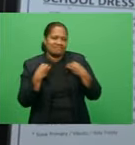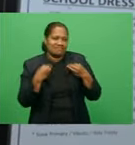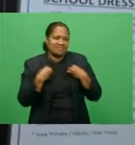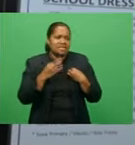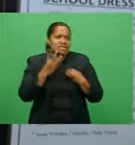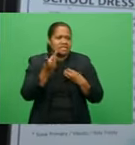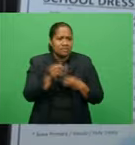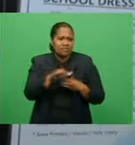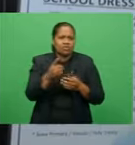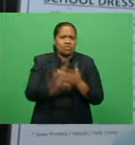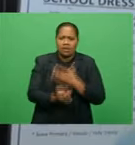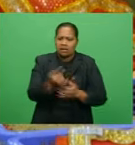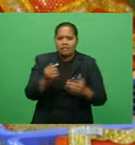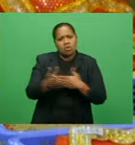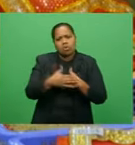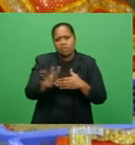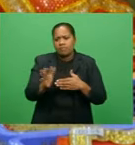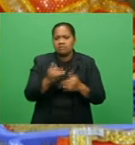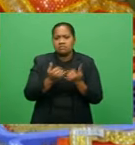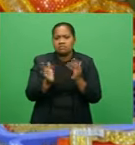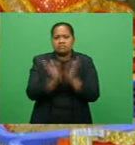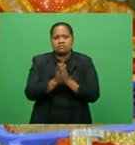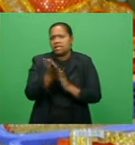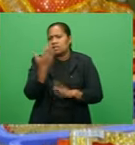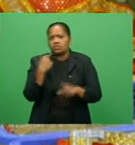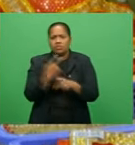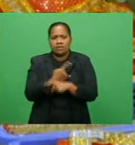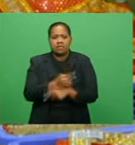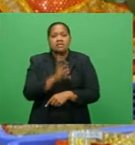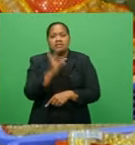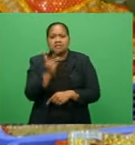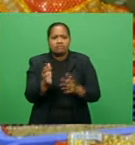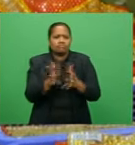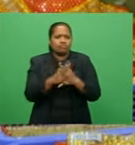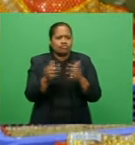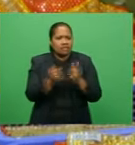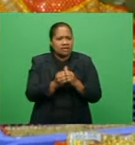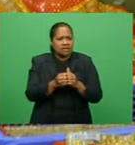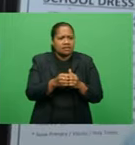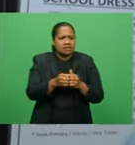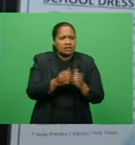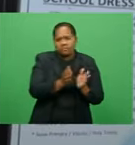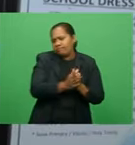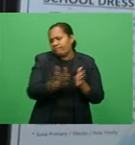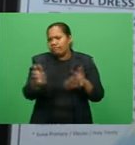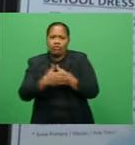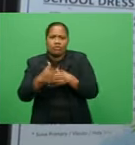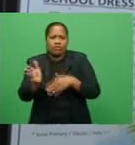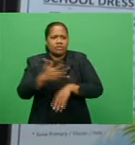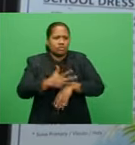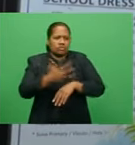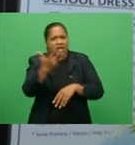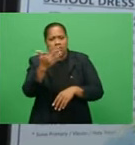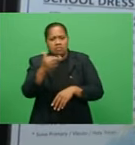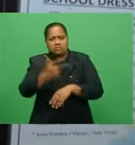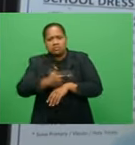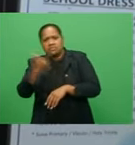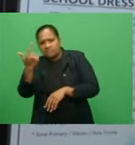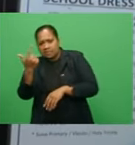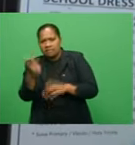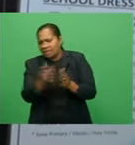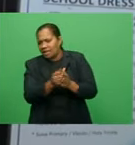on Sunday last week, and they've all extended hours. Some are going weekend on Friday to 9 and 7 p.m. So